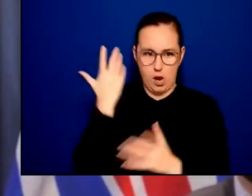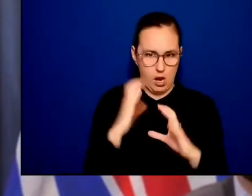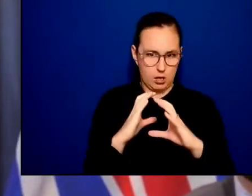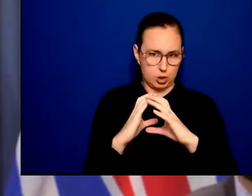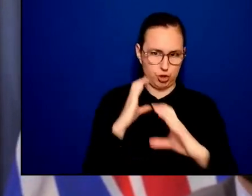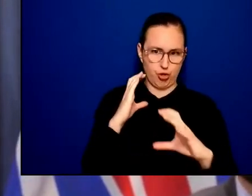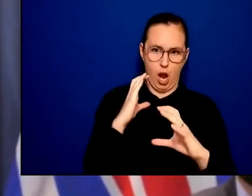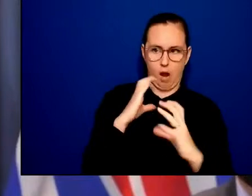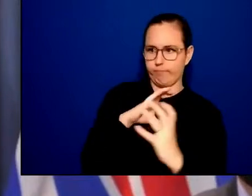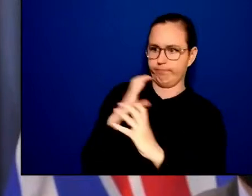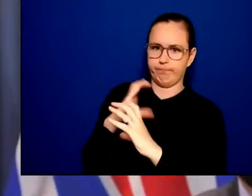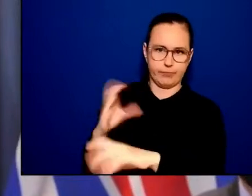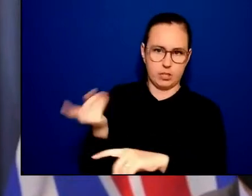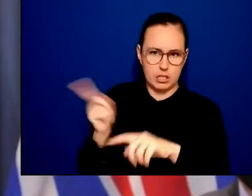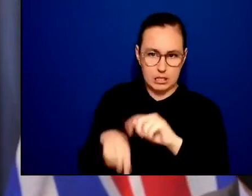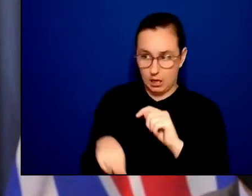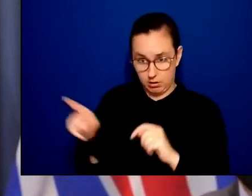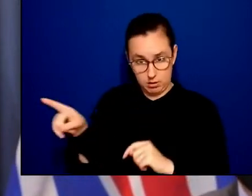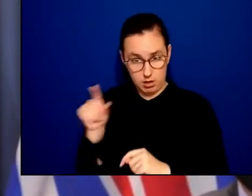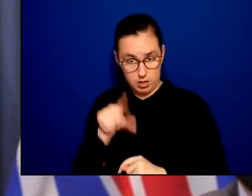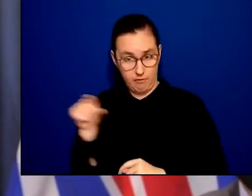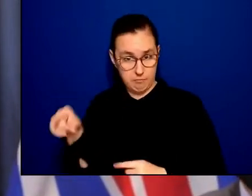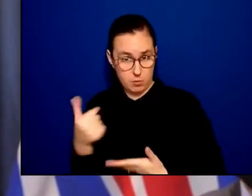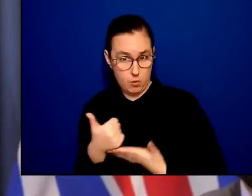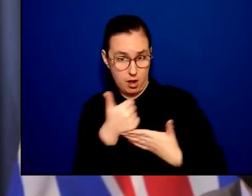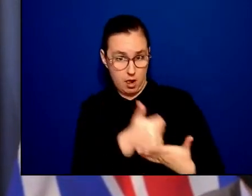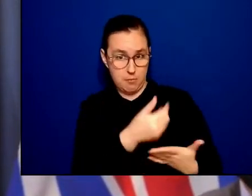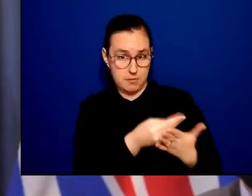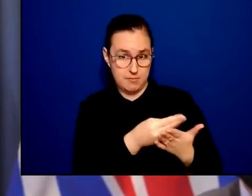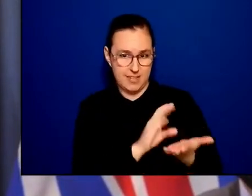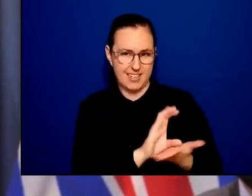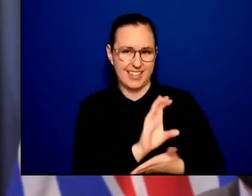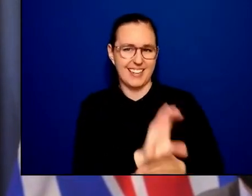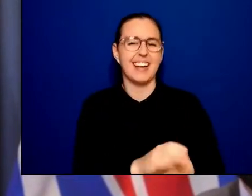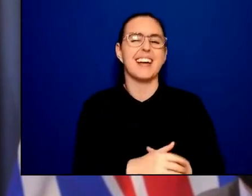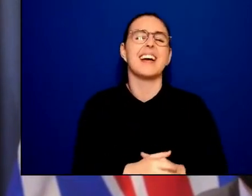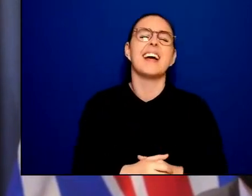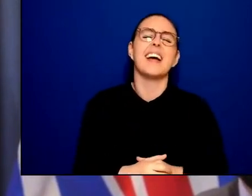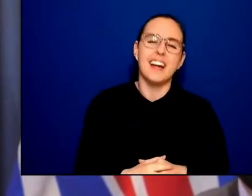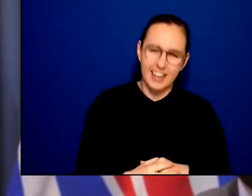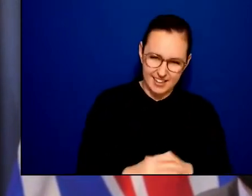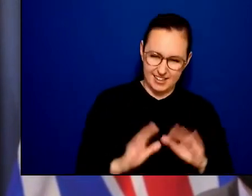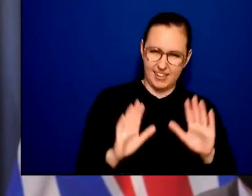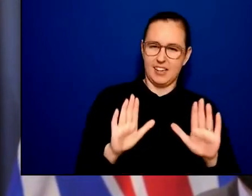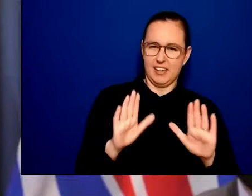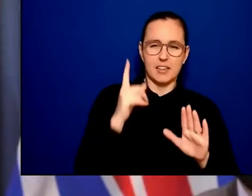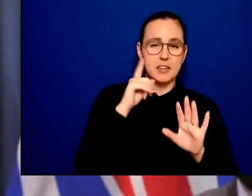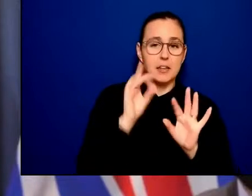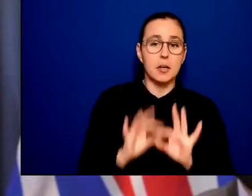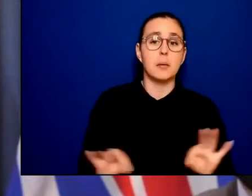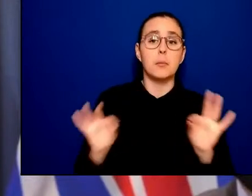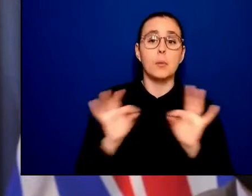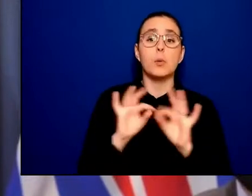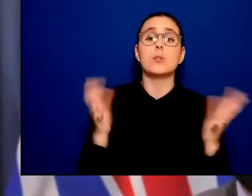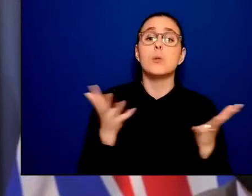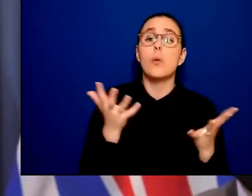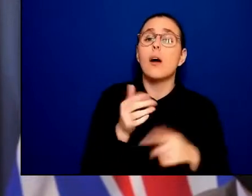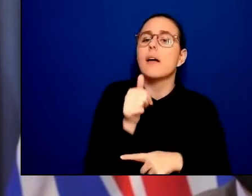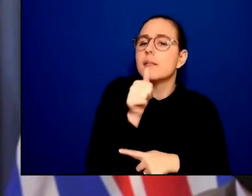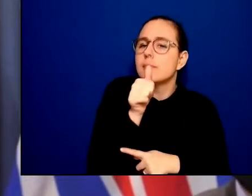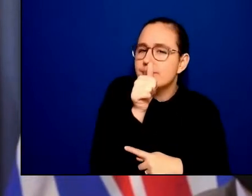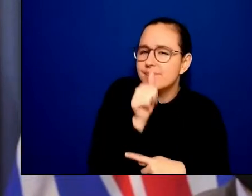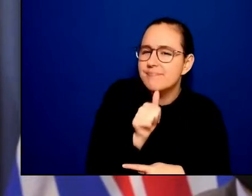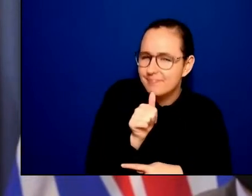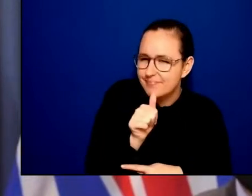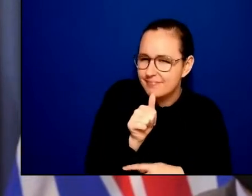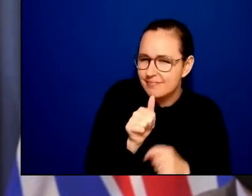supply chains, I think patience is the word of the day. While yes, there are challenges on our highways, particularly